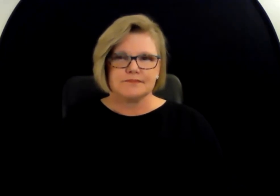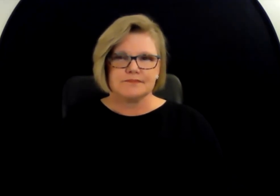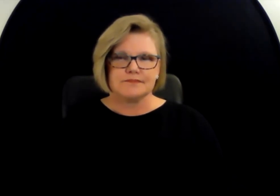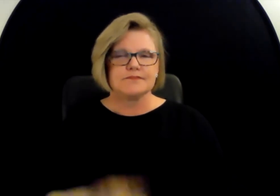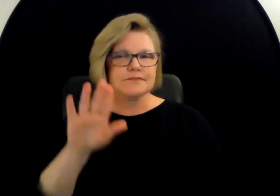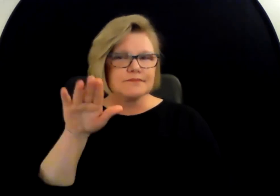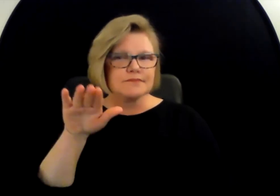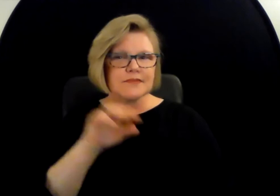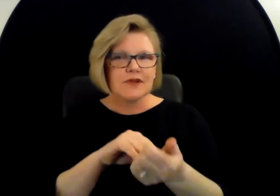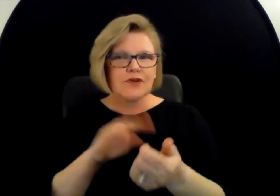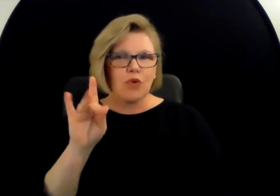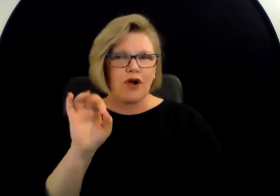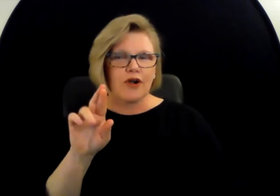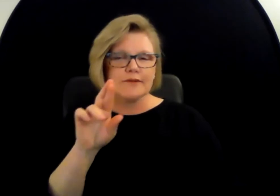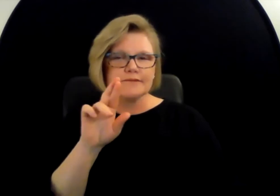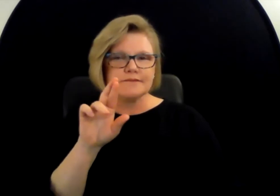Dr. Walker, you're on mute.